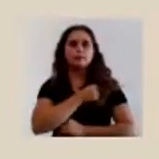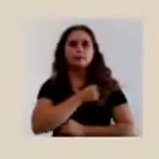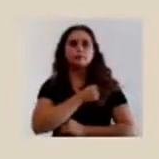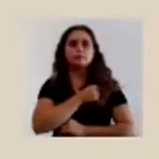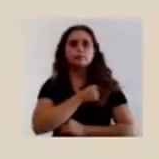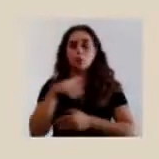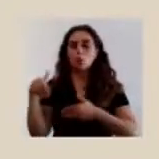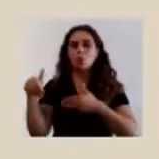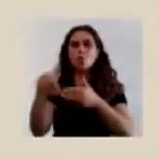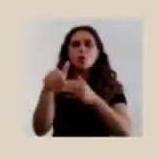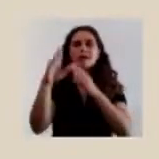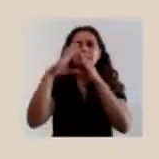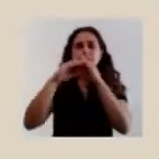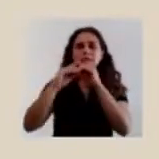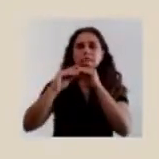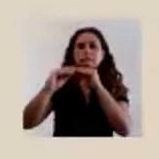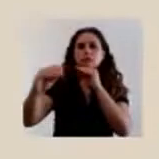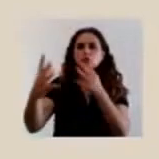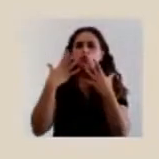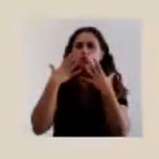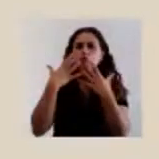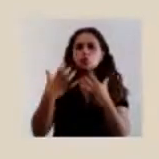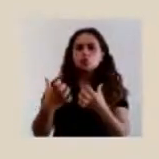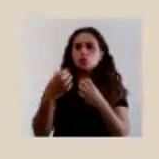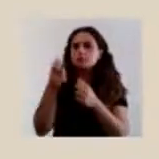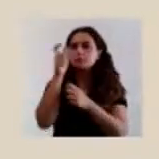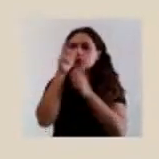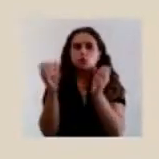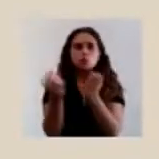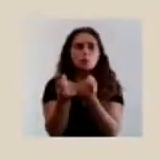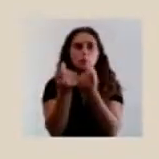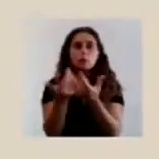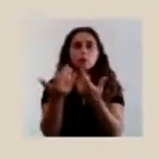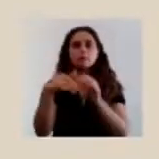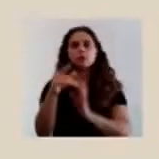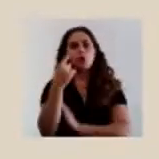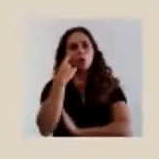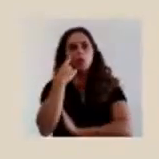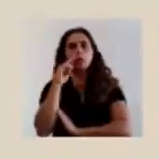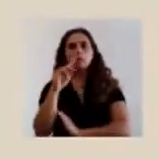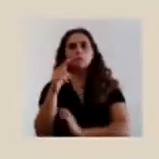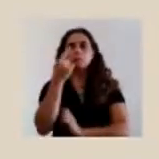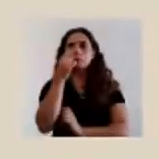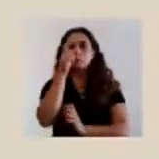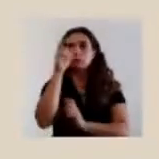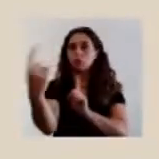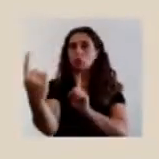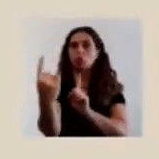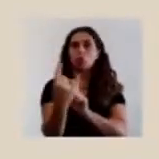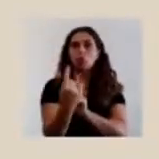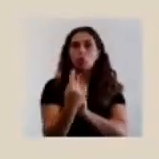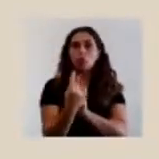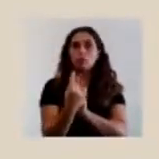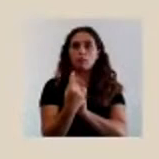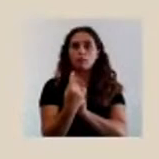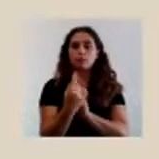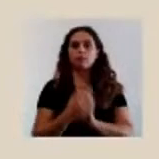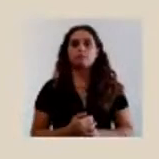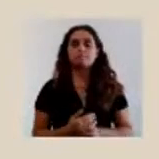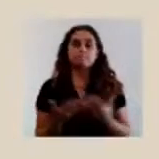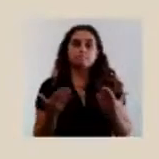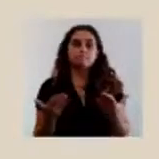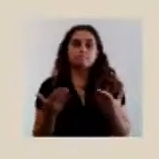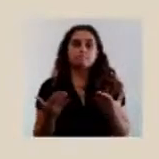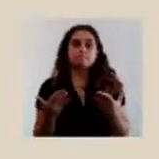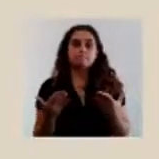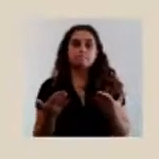The street was a bit quiet, dark, and secluded, but I noticed that someone was walking towards me.